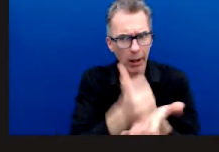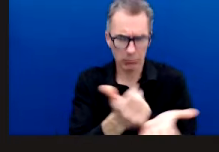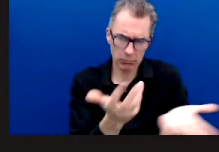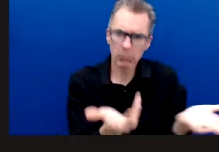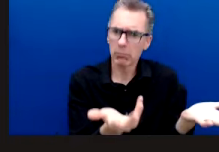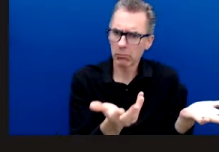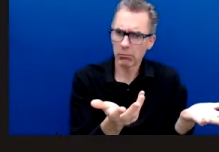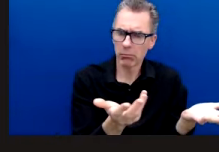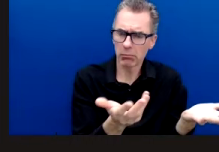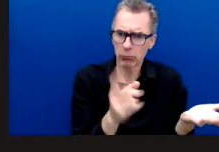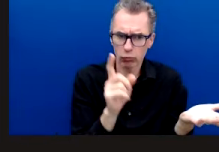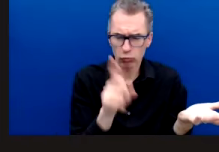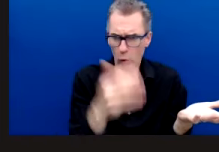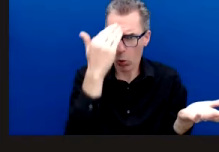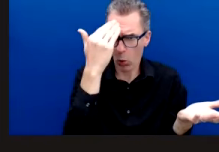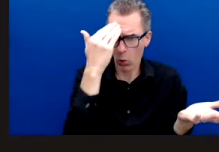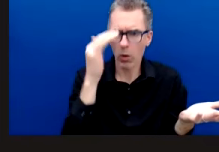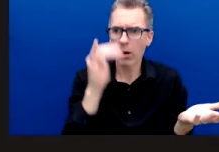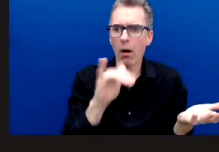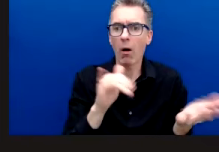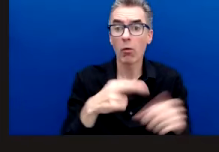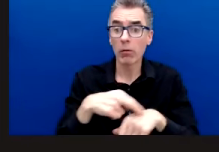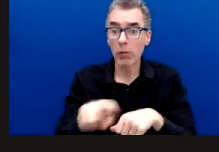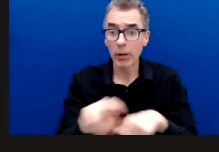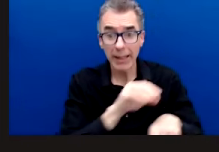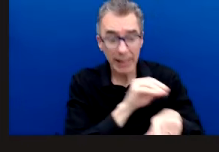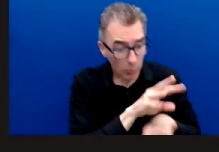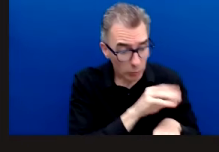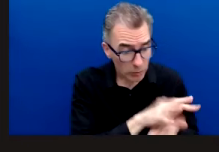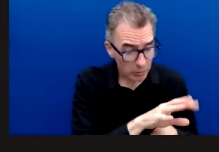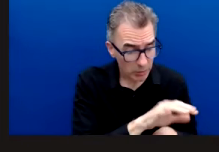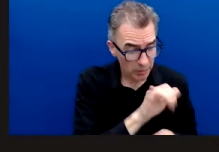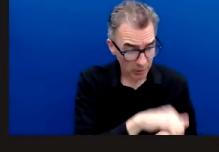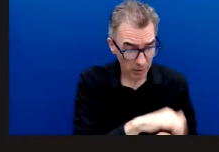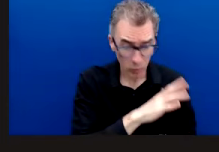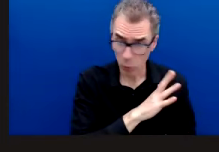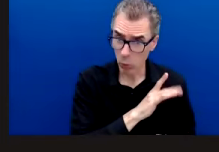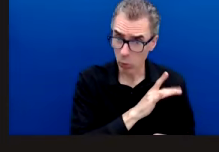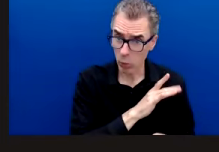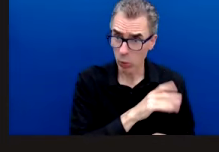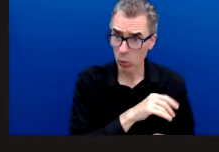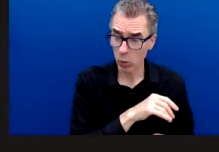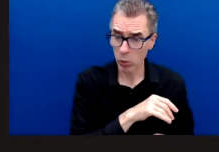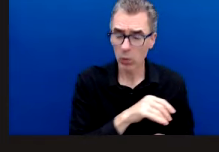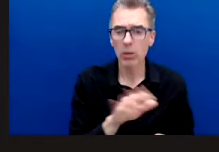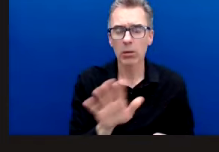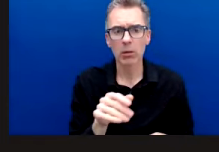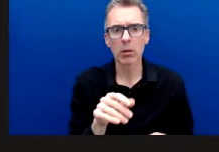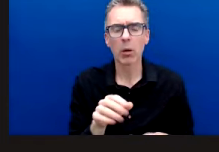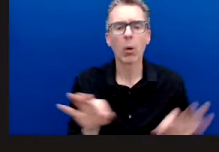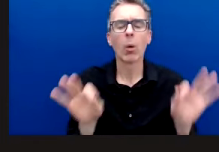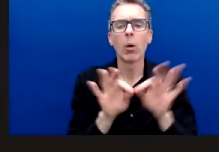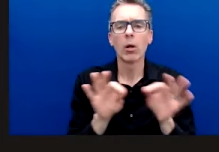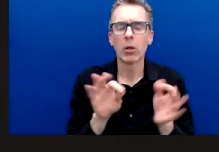know, we refer them to counseling. That's great. You know, that's another option that we do have for the student. So we just want to make sure that the student